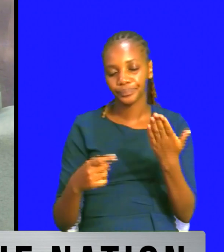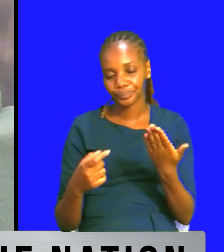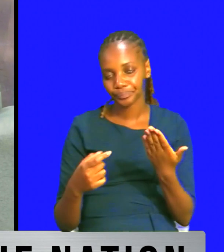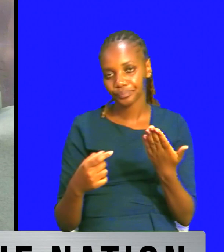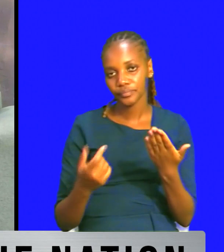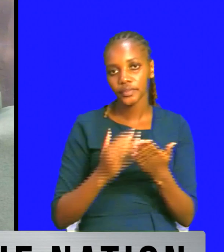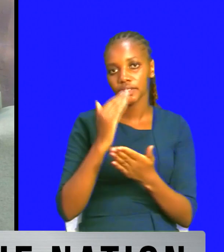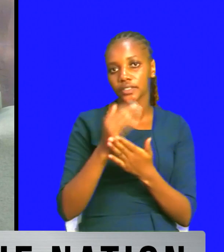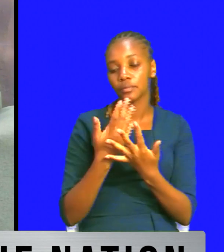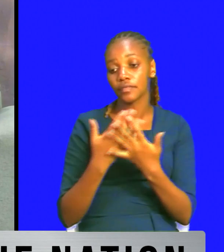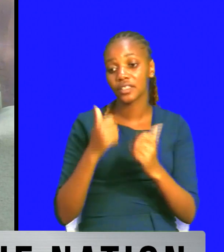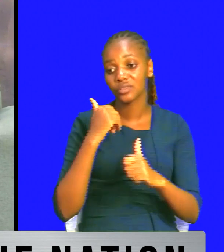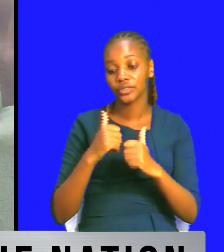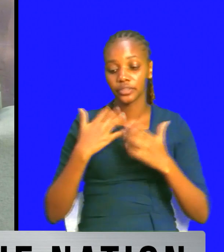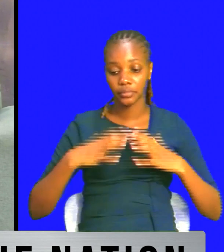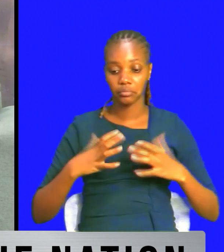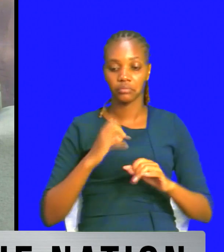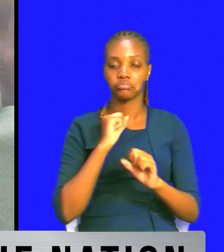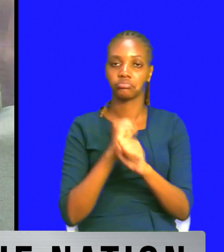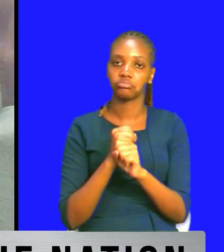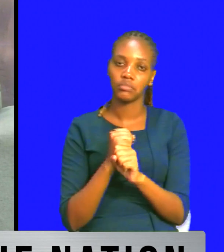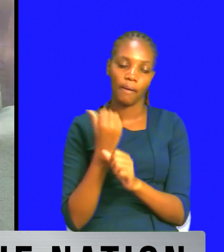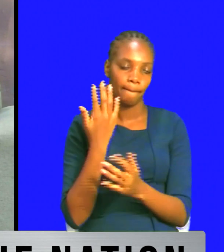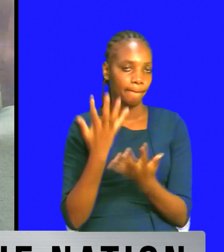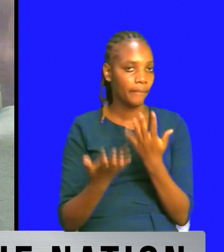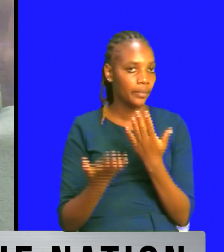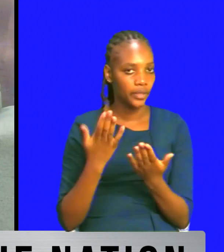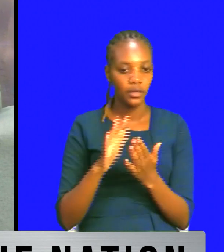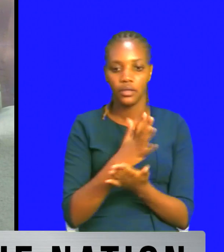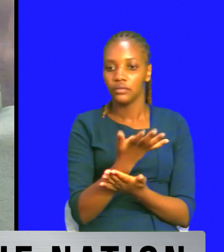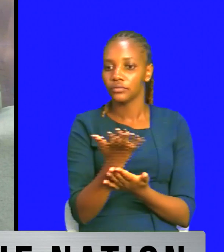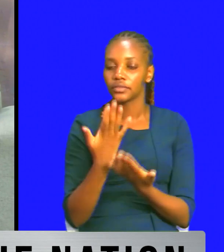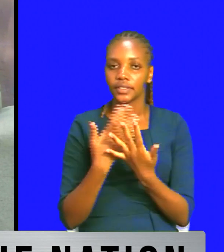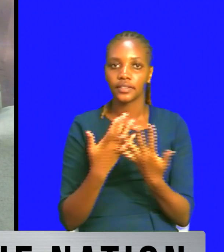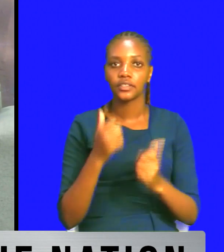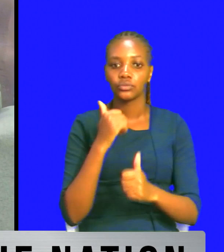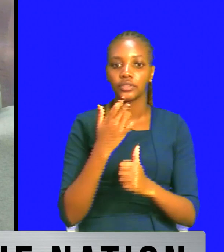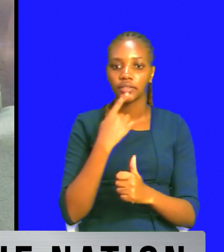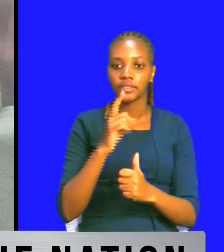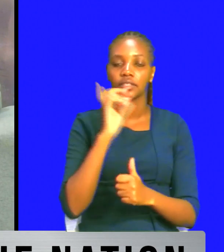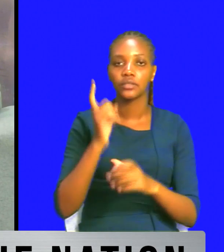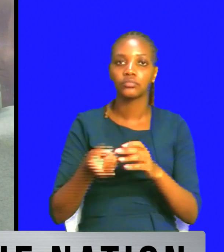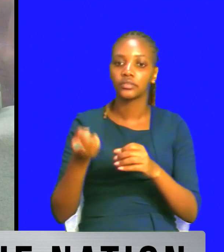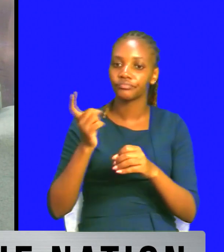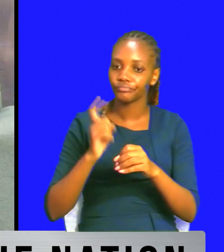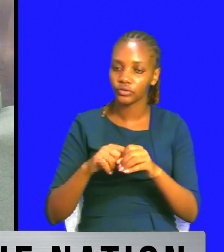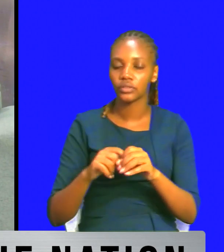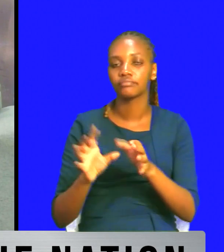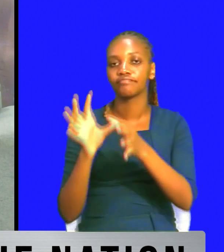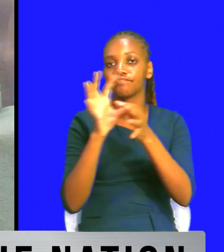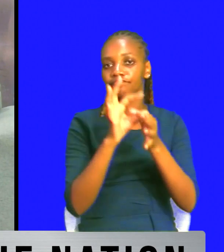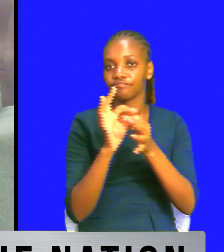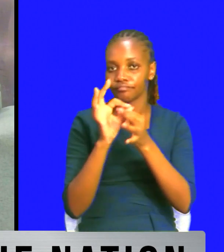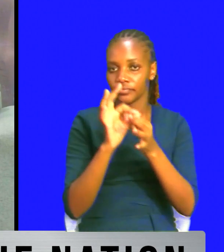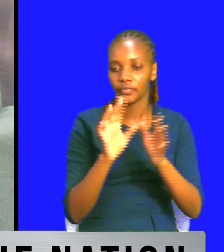and some of the things that some of us have been doing, maybe, yeah, those are things that they say they want to join forces with. Right. Jonah,